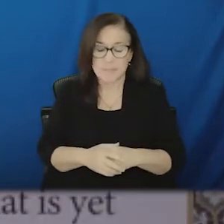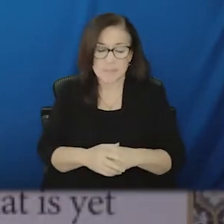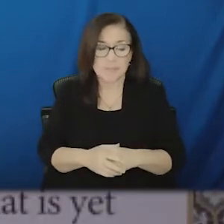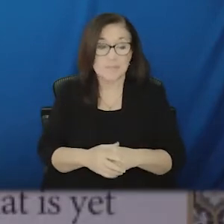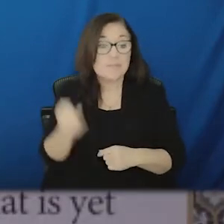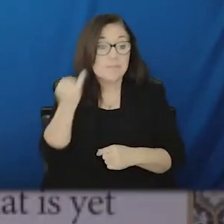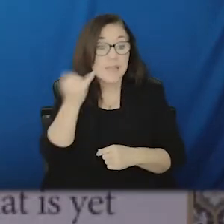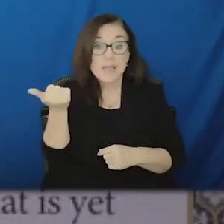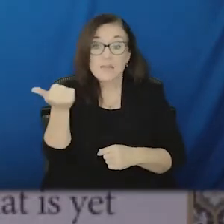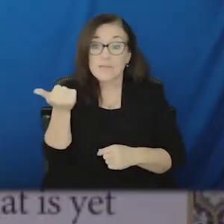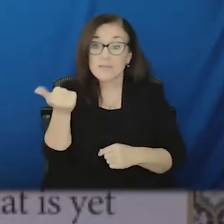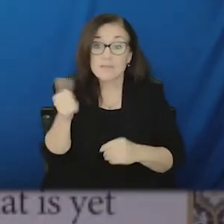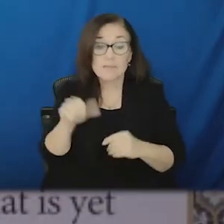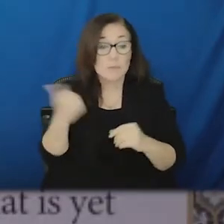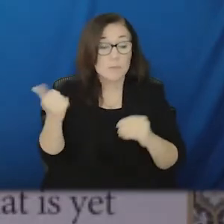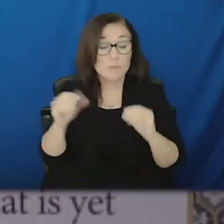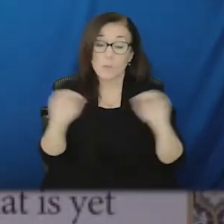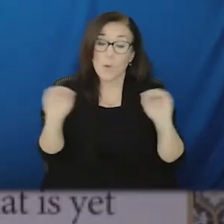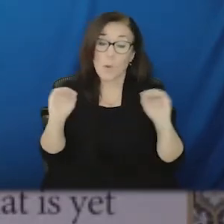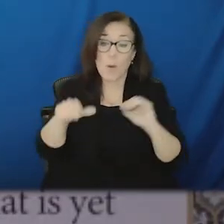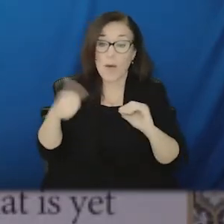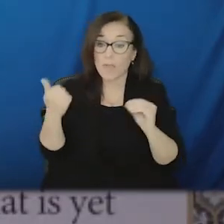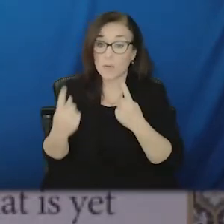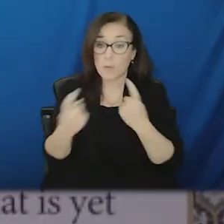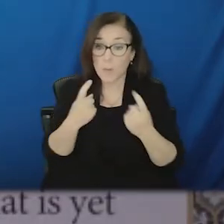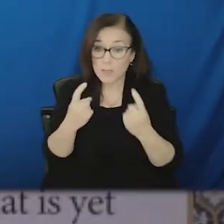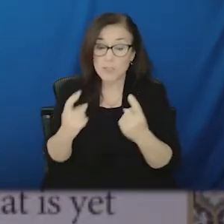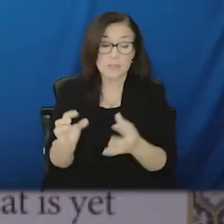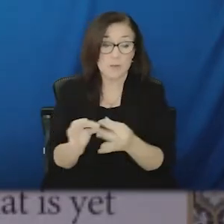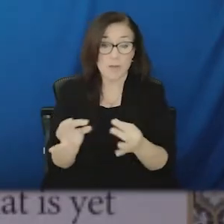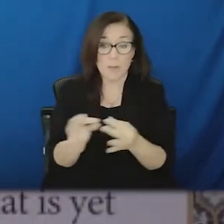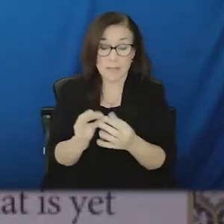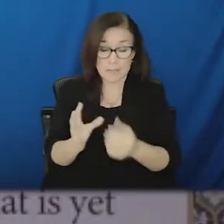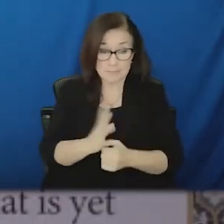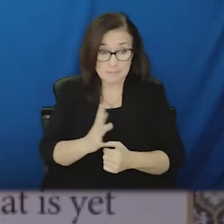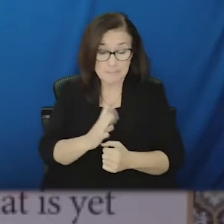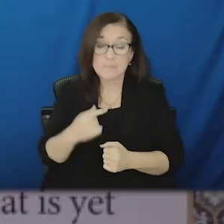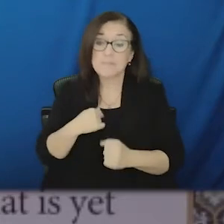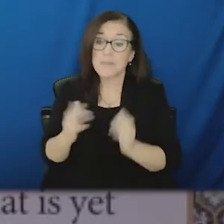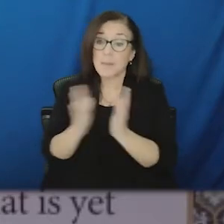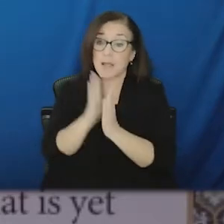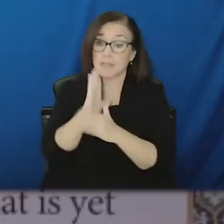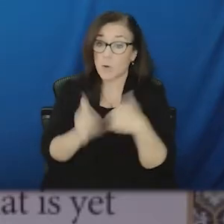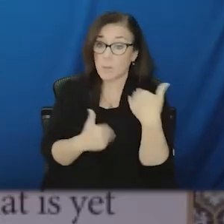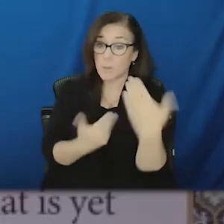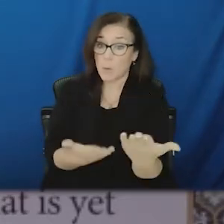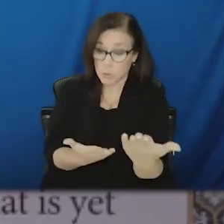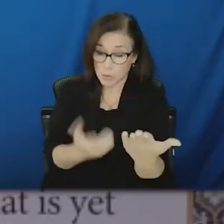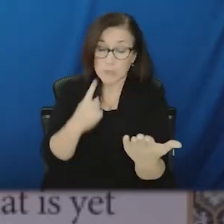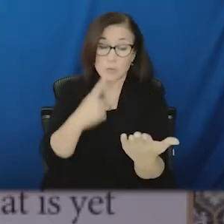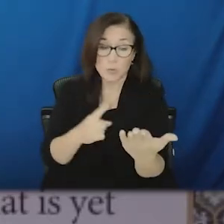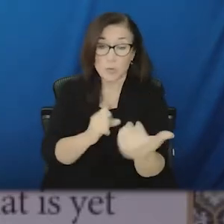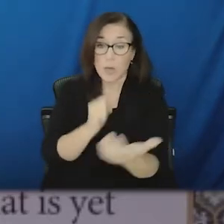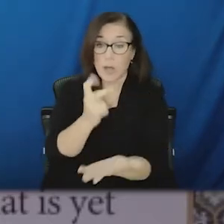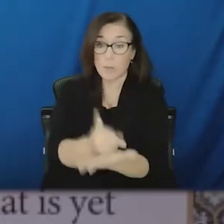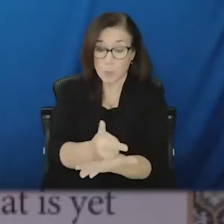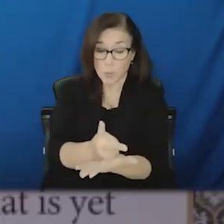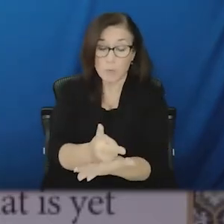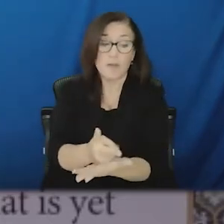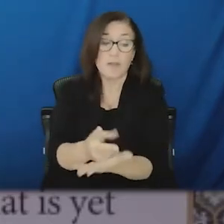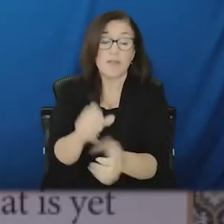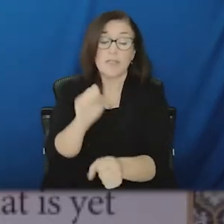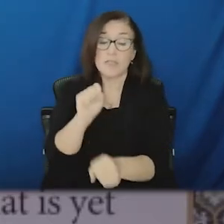no further comments or questions, I would like to ask for a motion to approve the job description for Chief